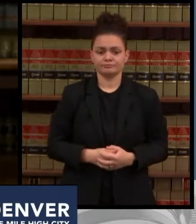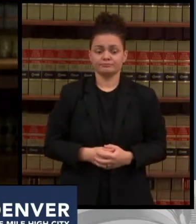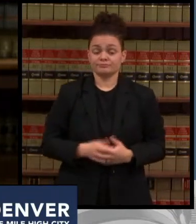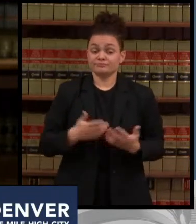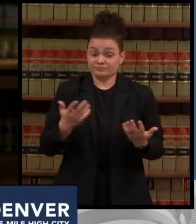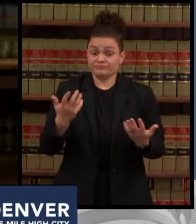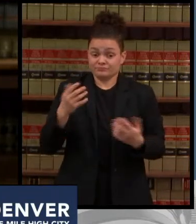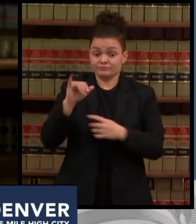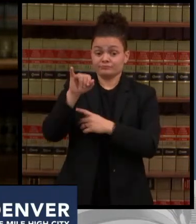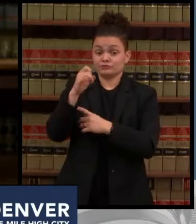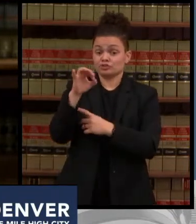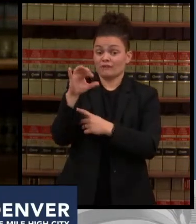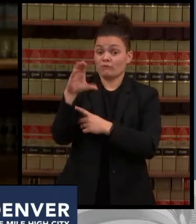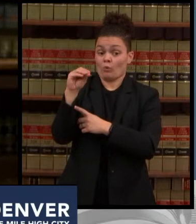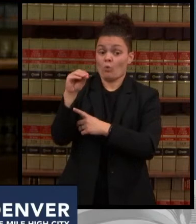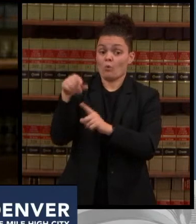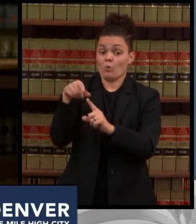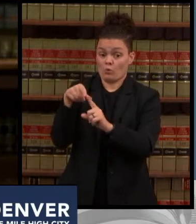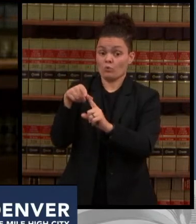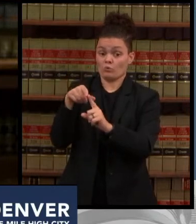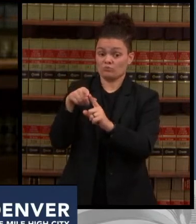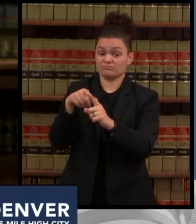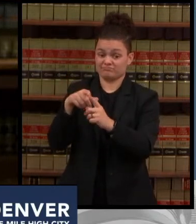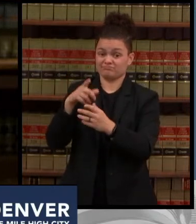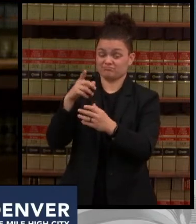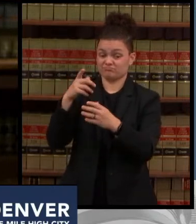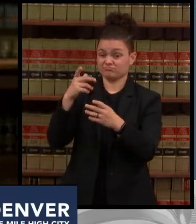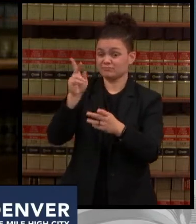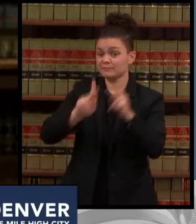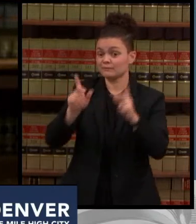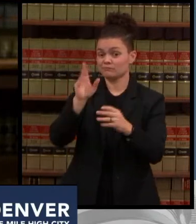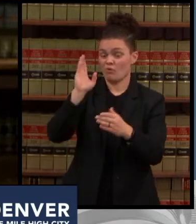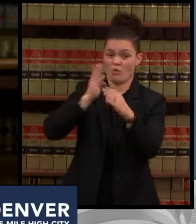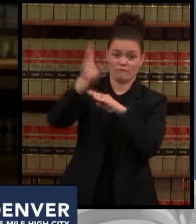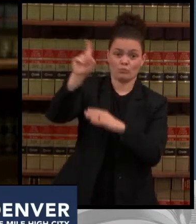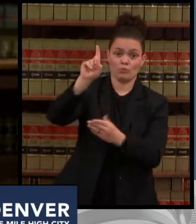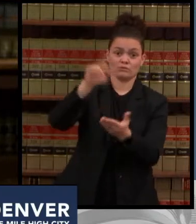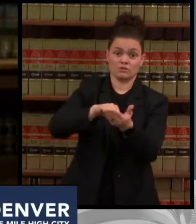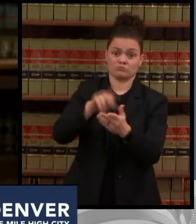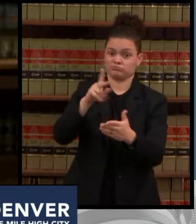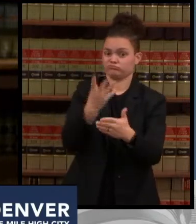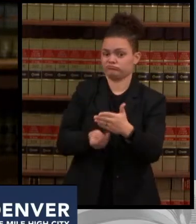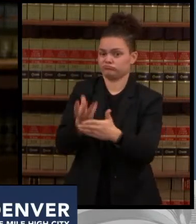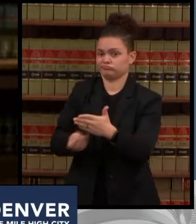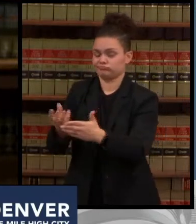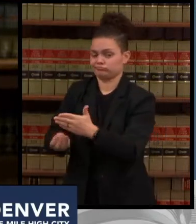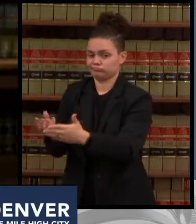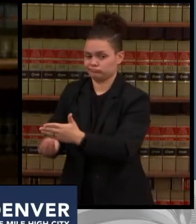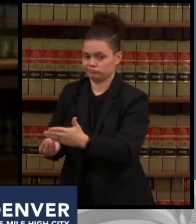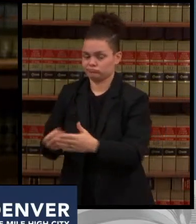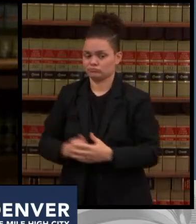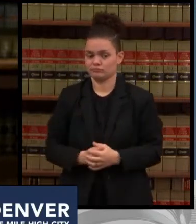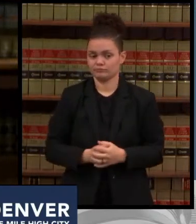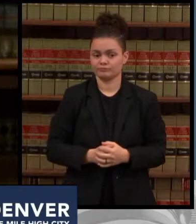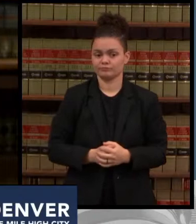benchmark of losing 1,000 lives to this disease. Since March of 2021,